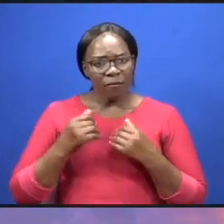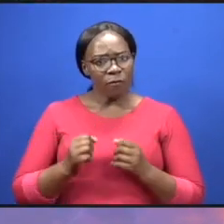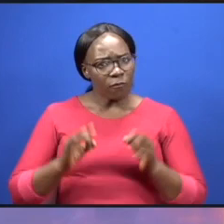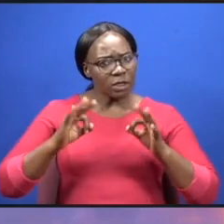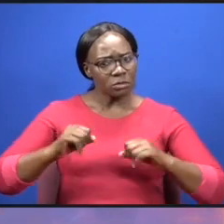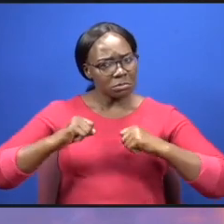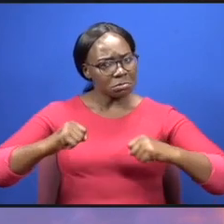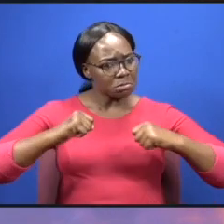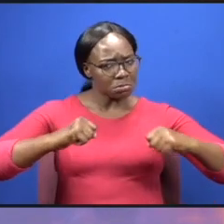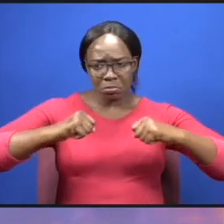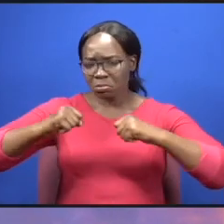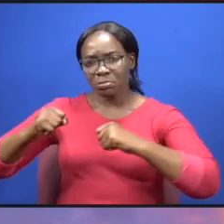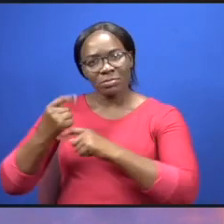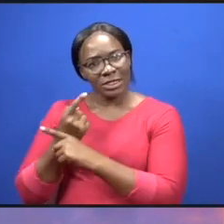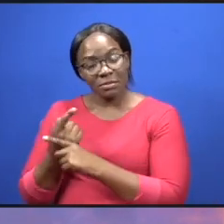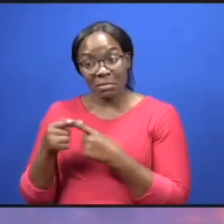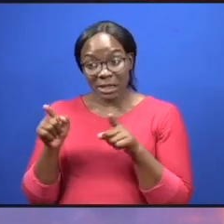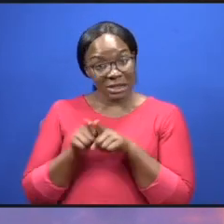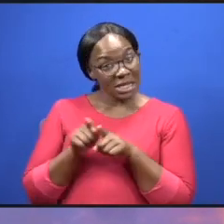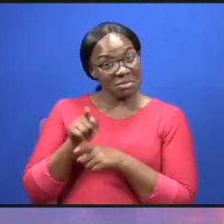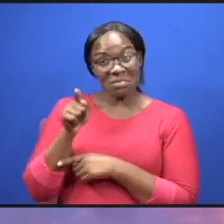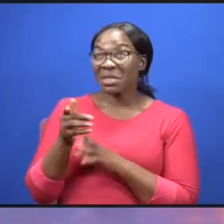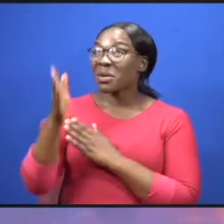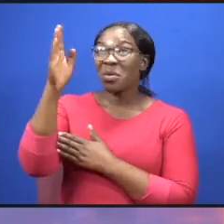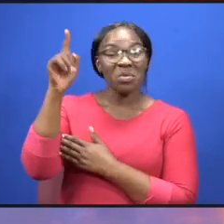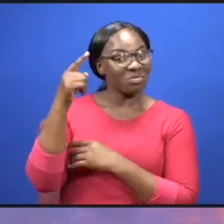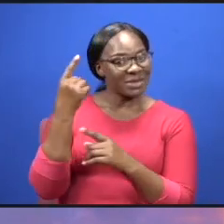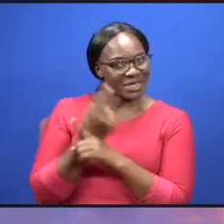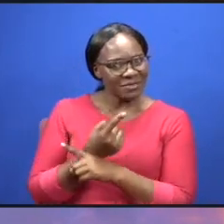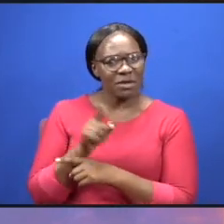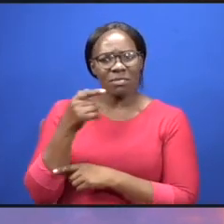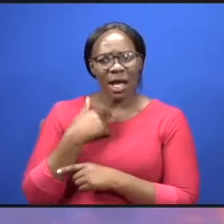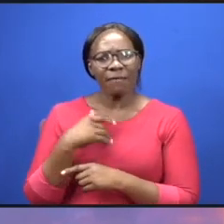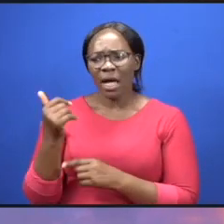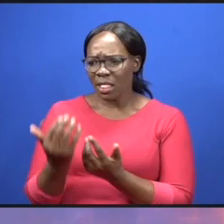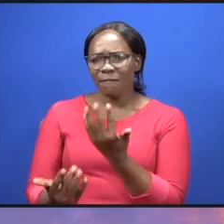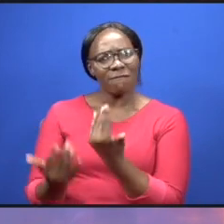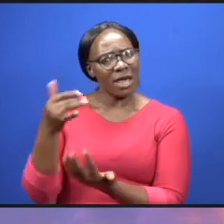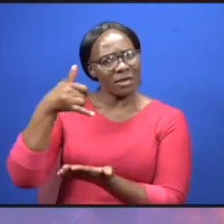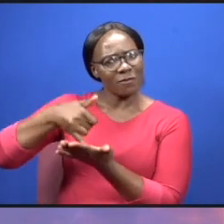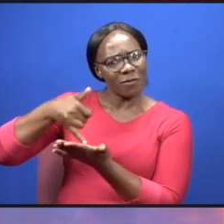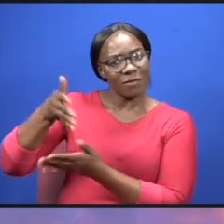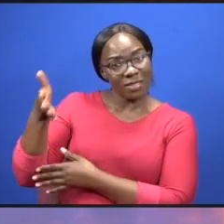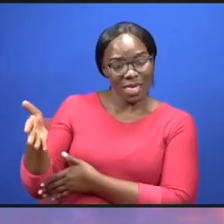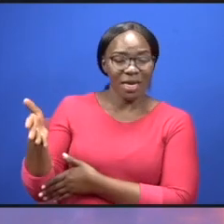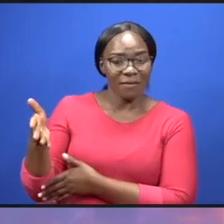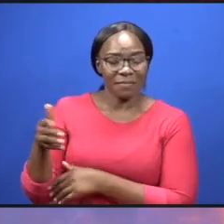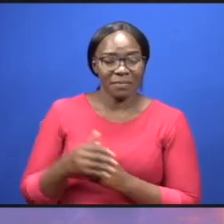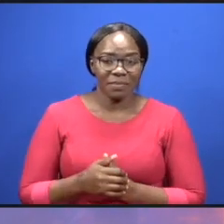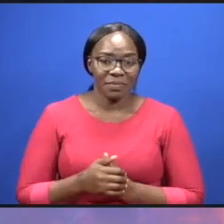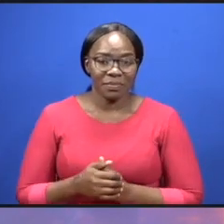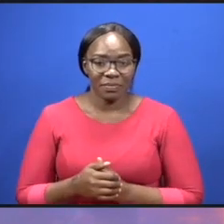officials all around, but not so with this God. This God has fiery ones. That's literally what seraphim